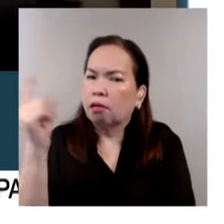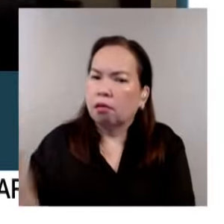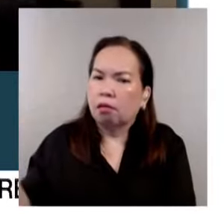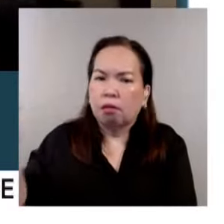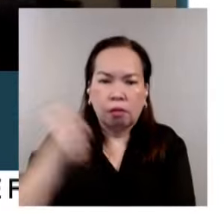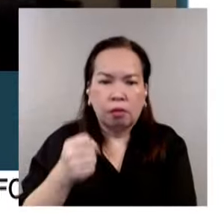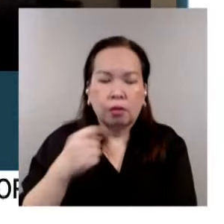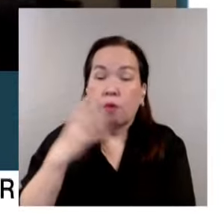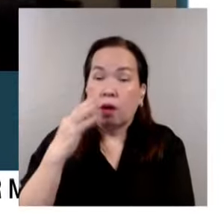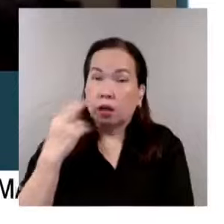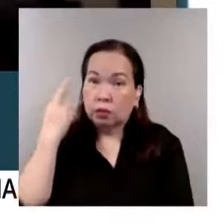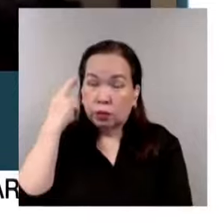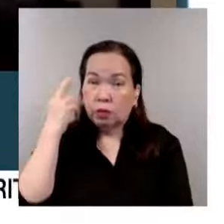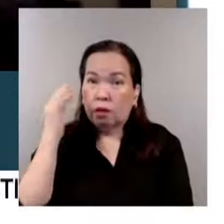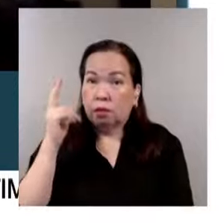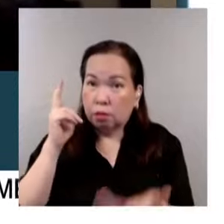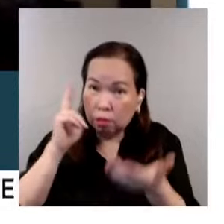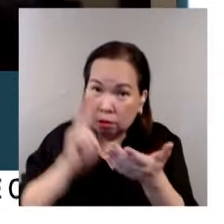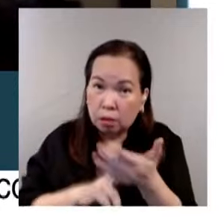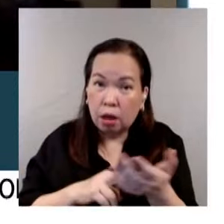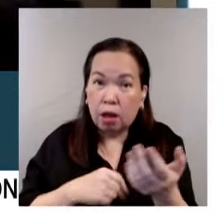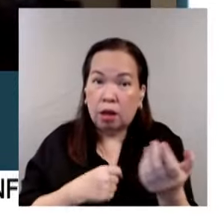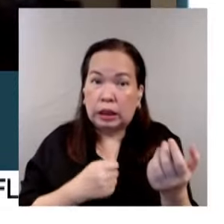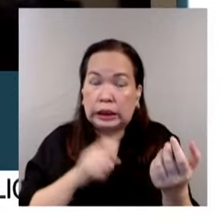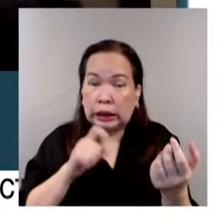signed para po marinig naman yung panig nyo.